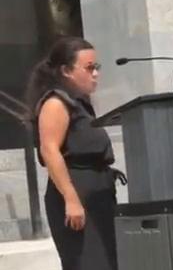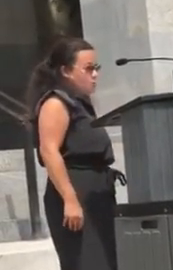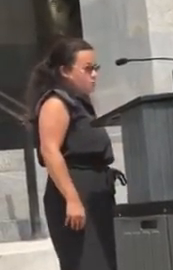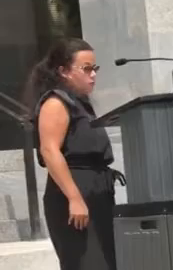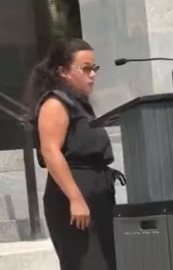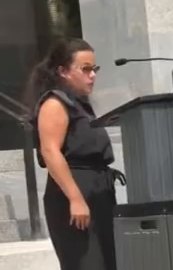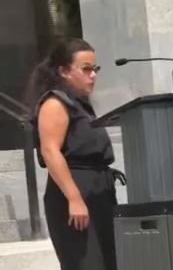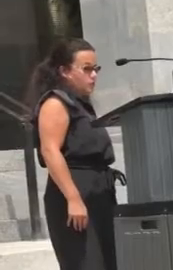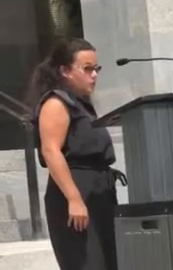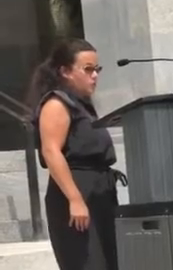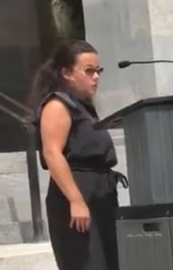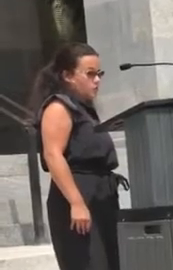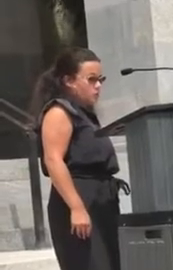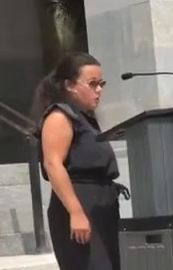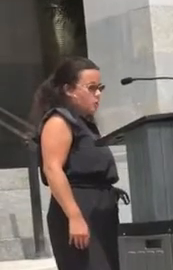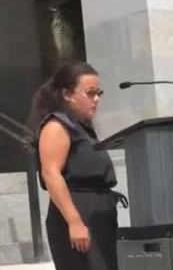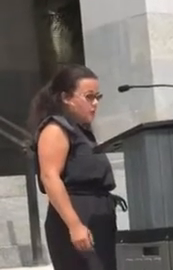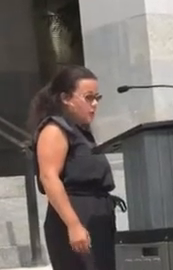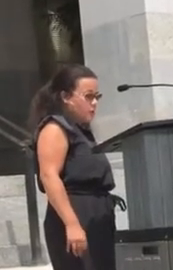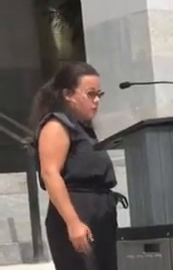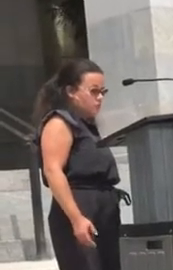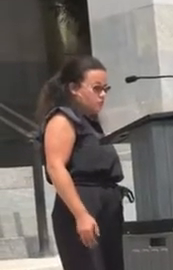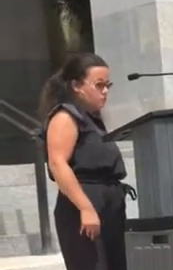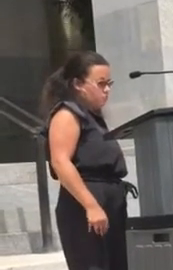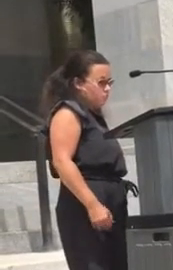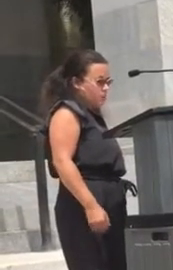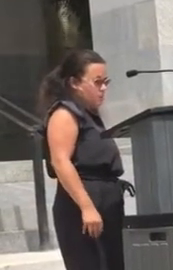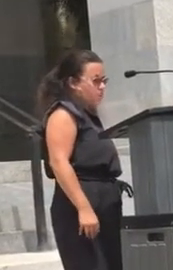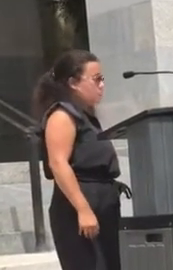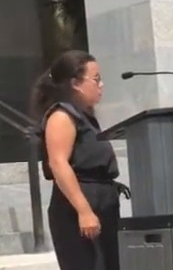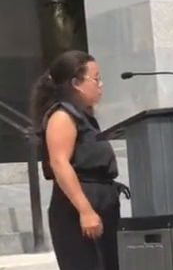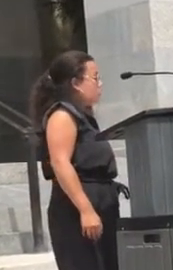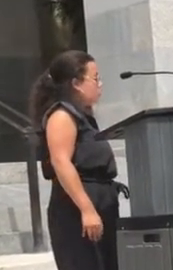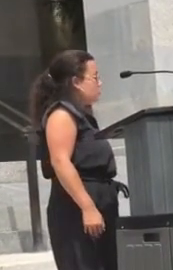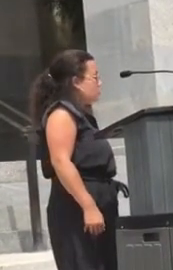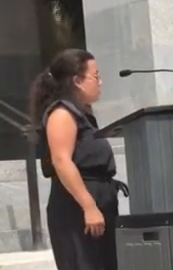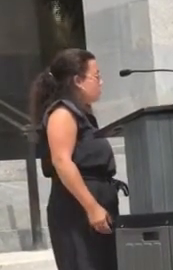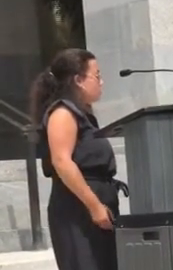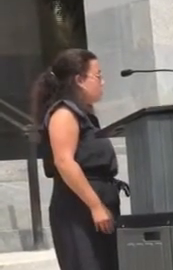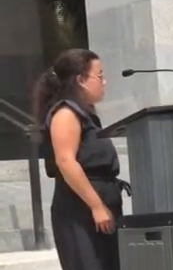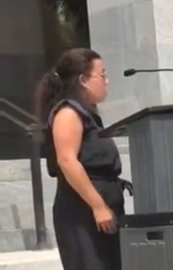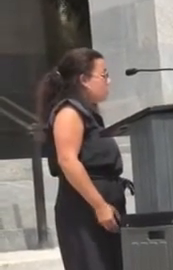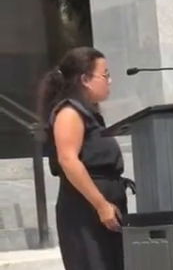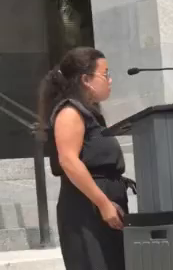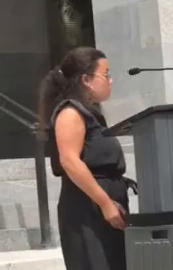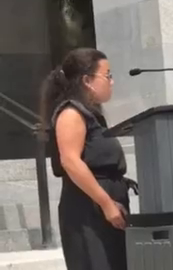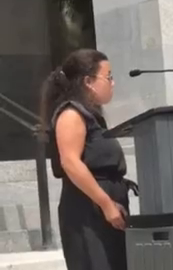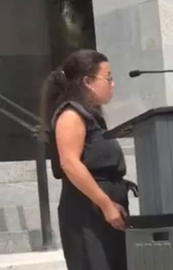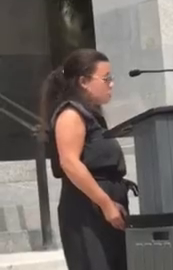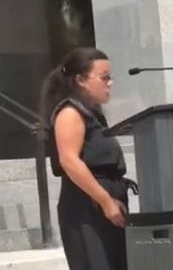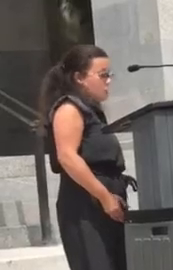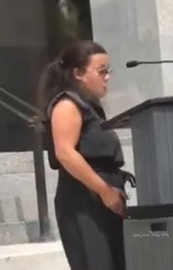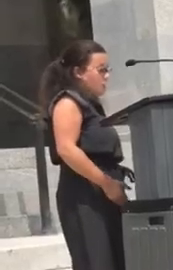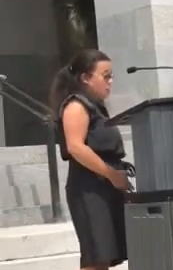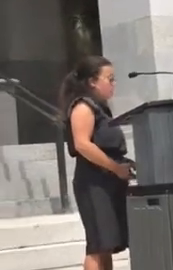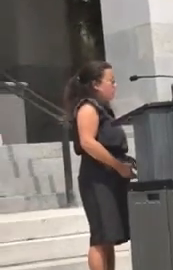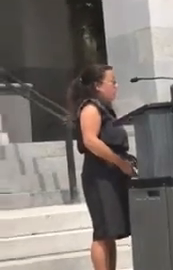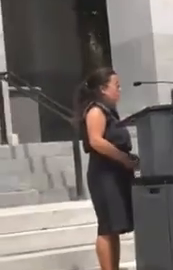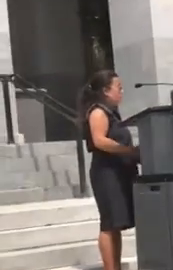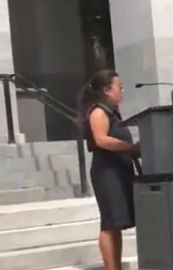us. One event I will remember the most was probably the Hollywood dance.